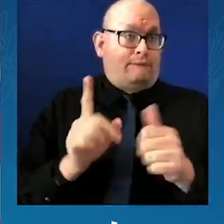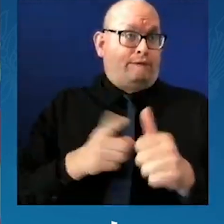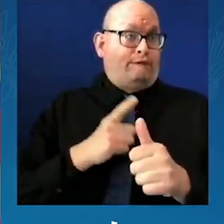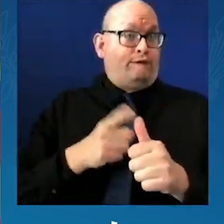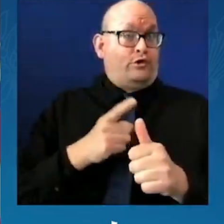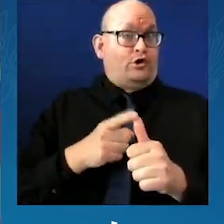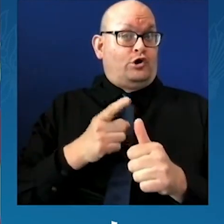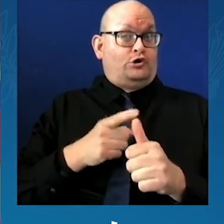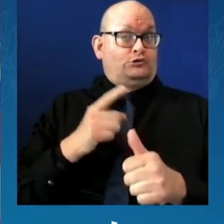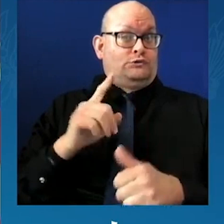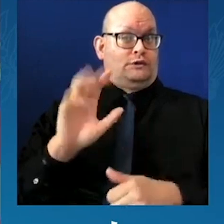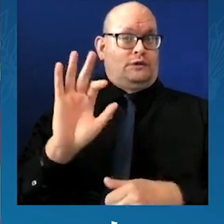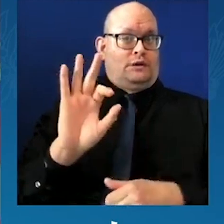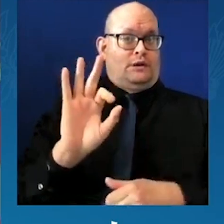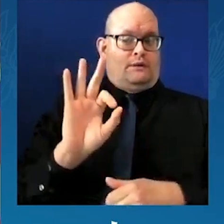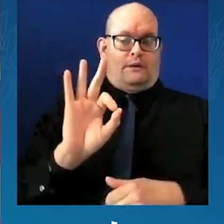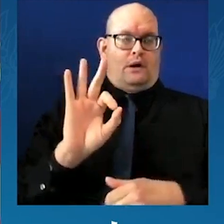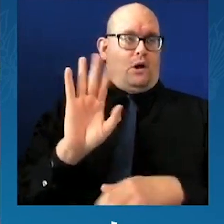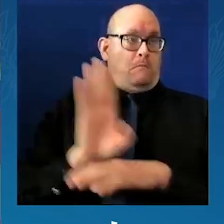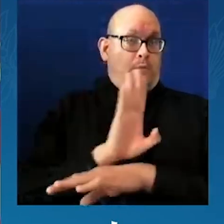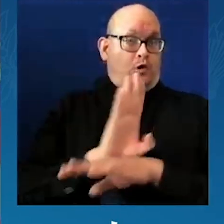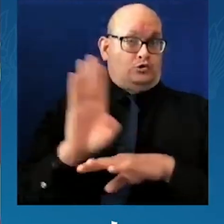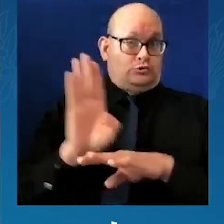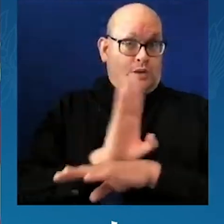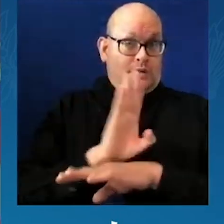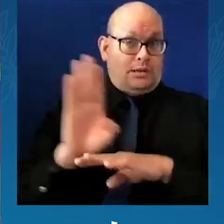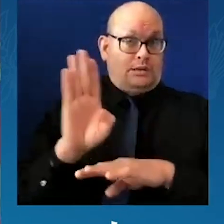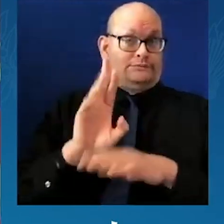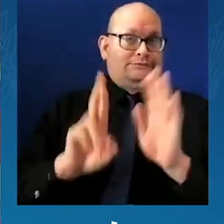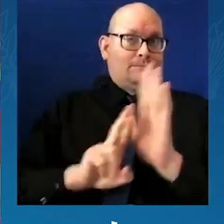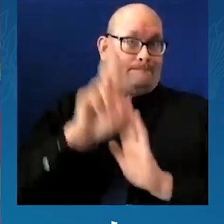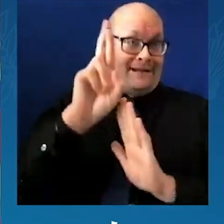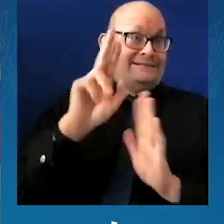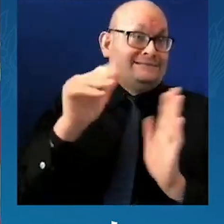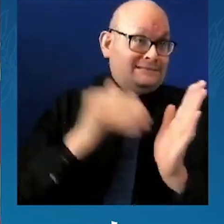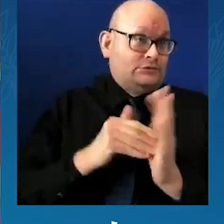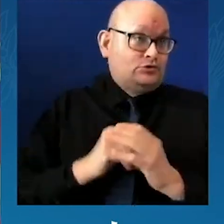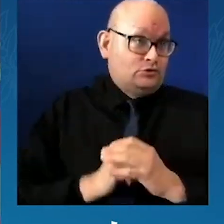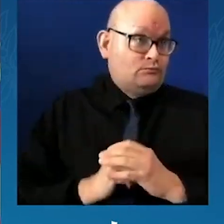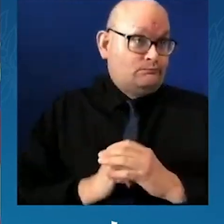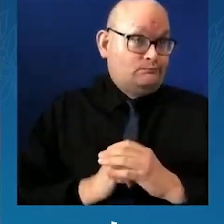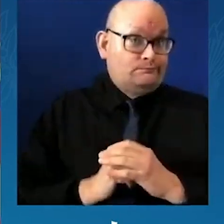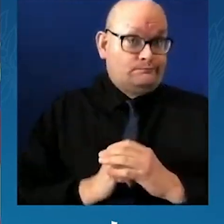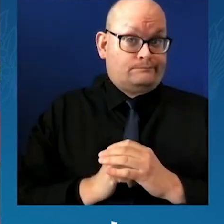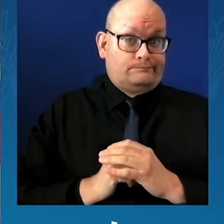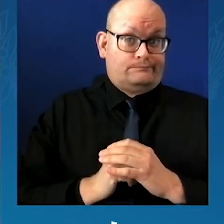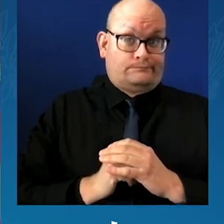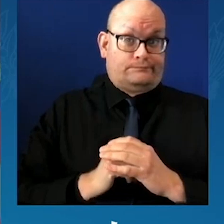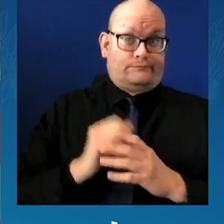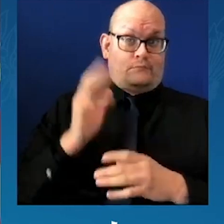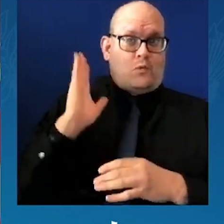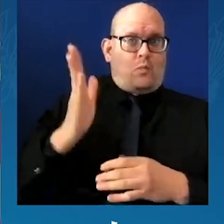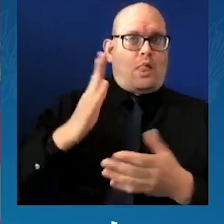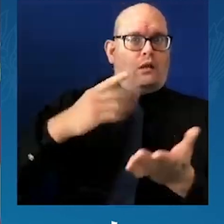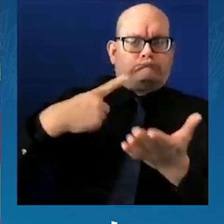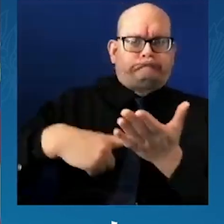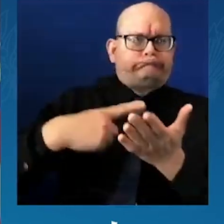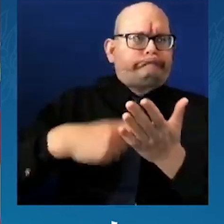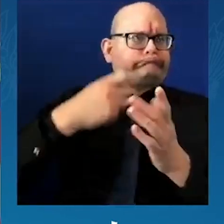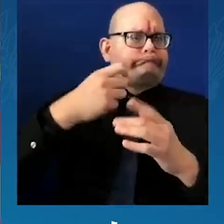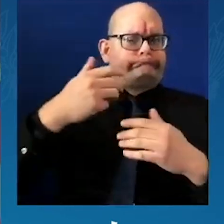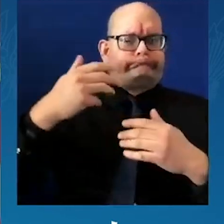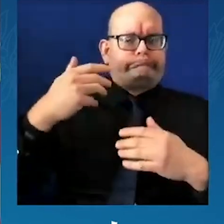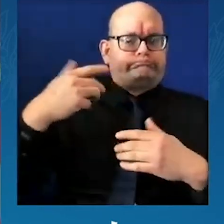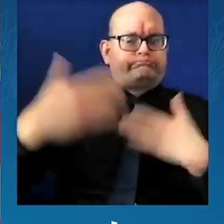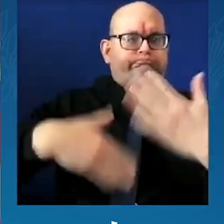commercial space stations. And as we will discuss more today, our administration remains committed to making